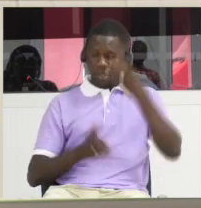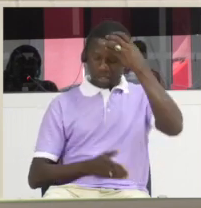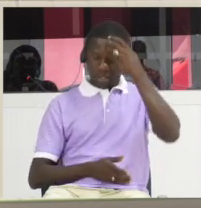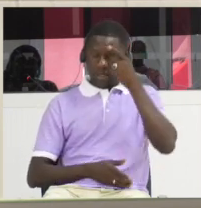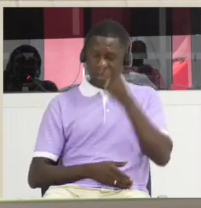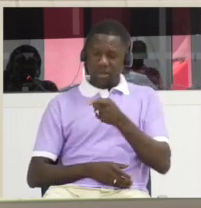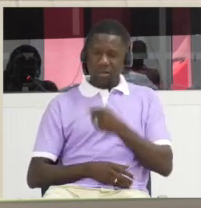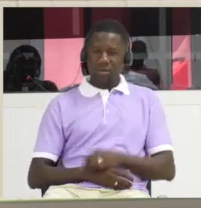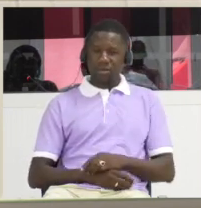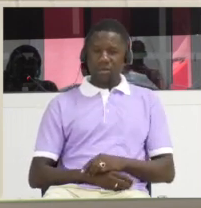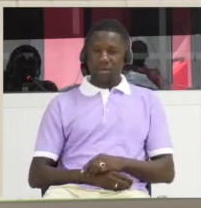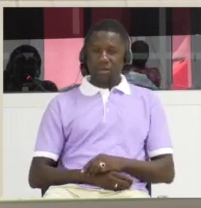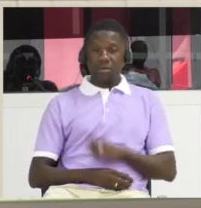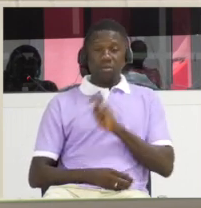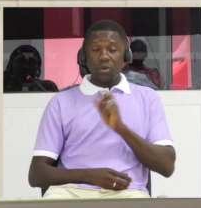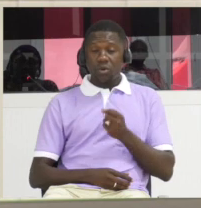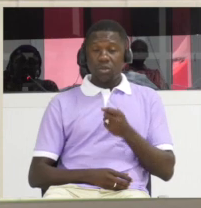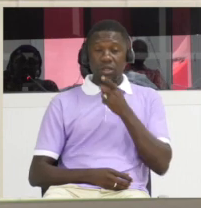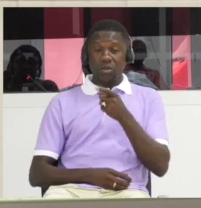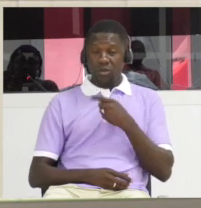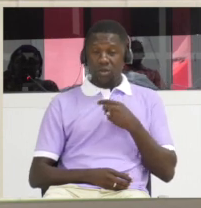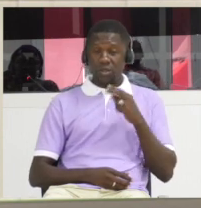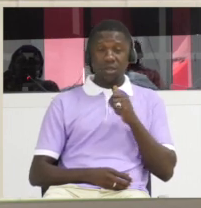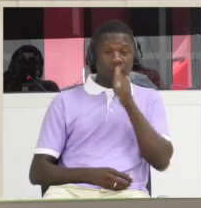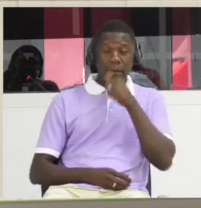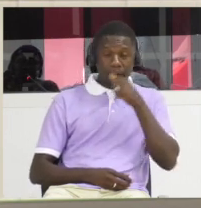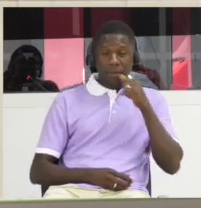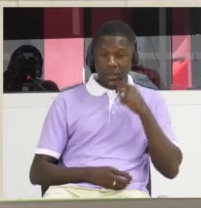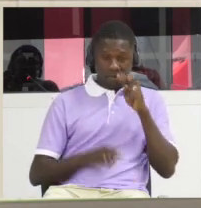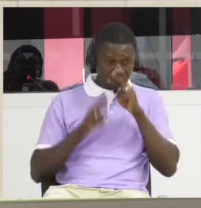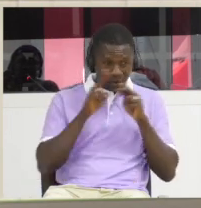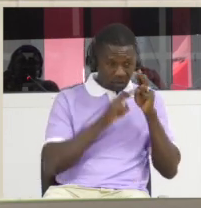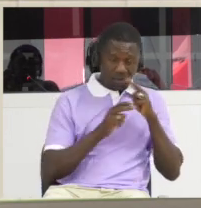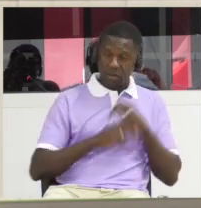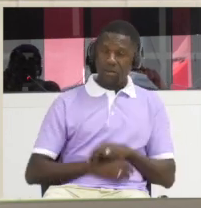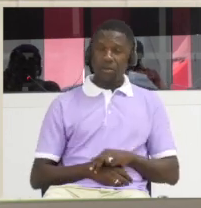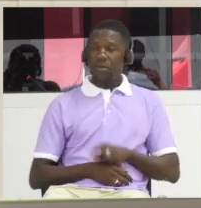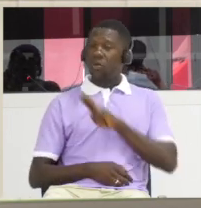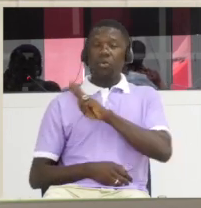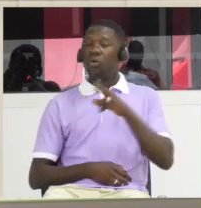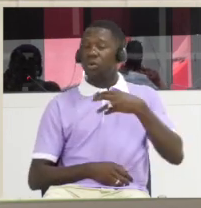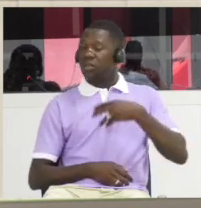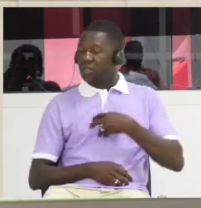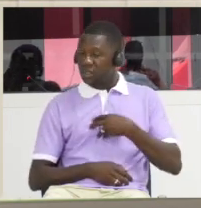you don't need to be a police officer to head an intelligence